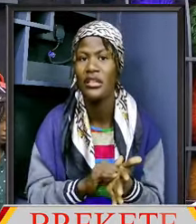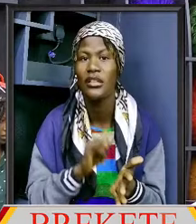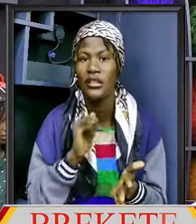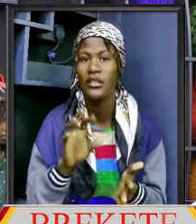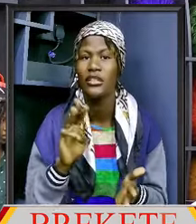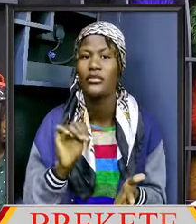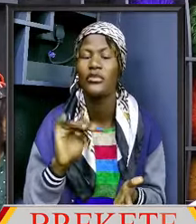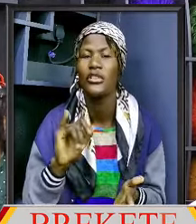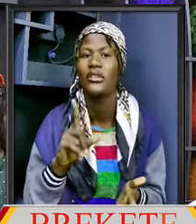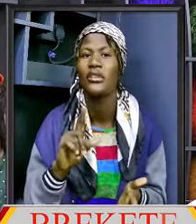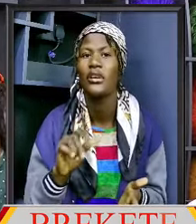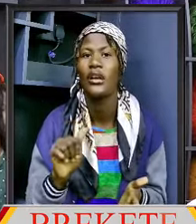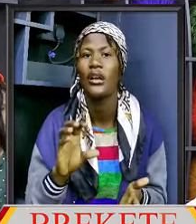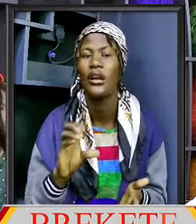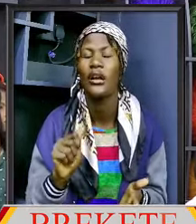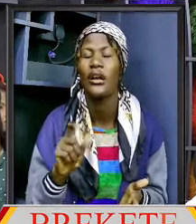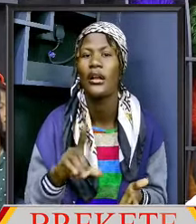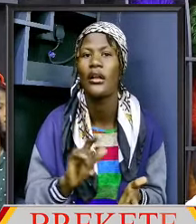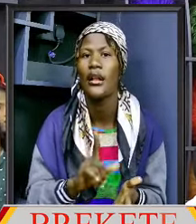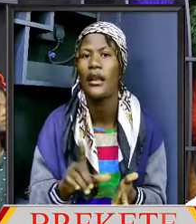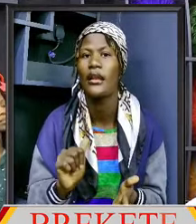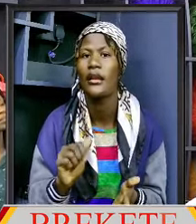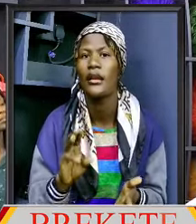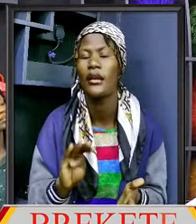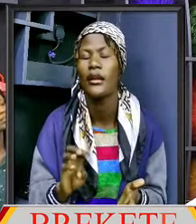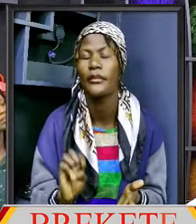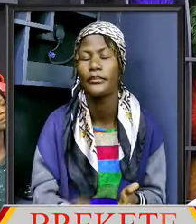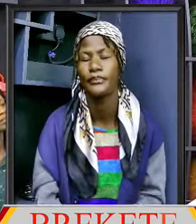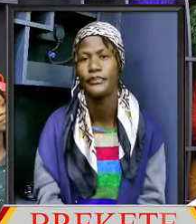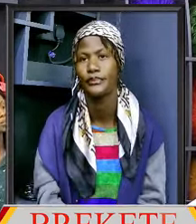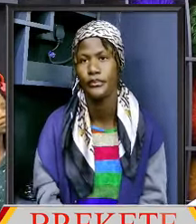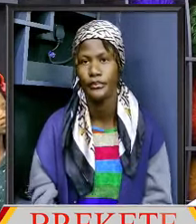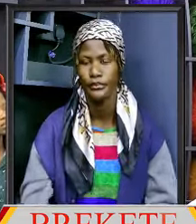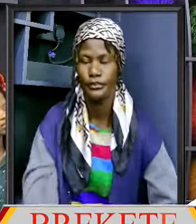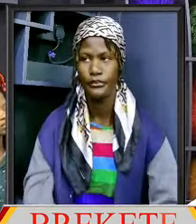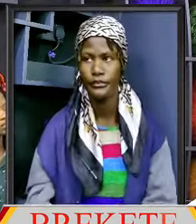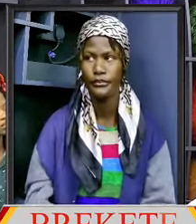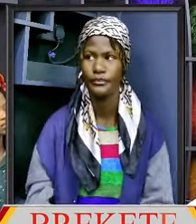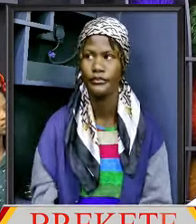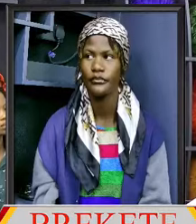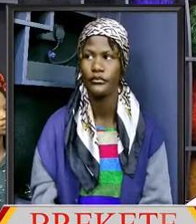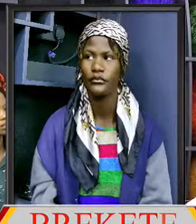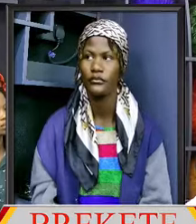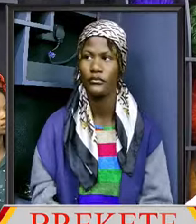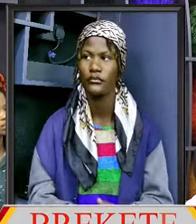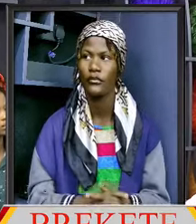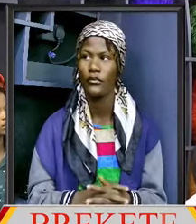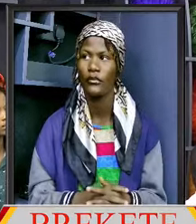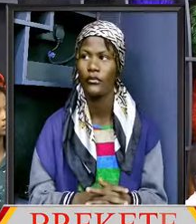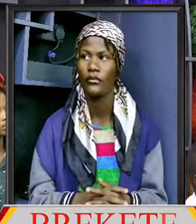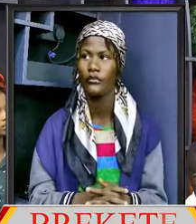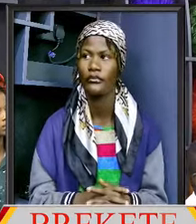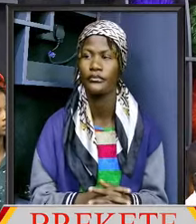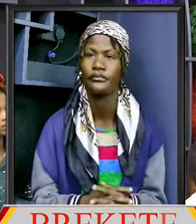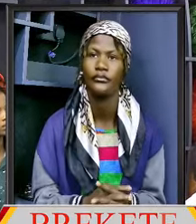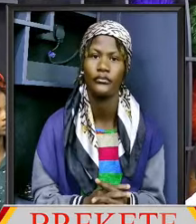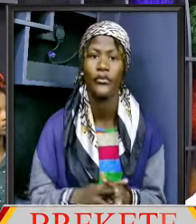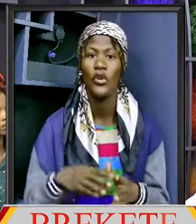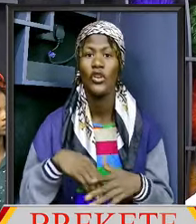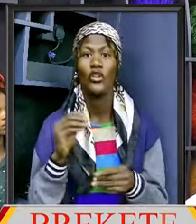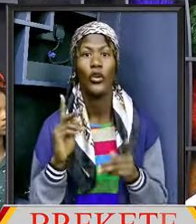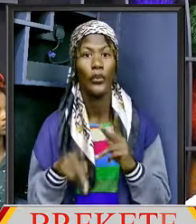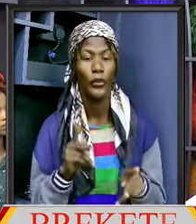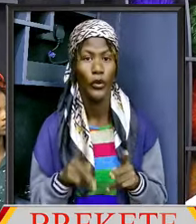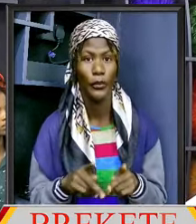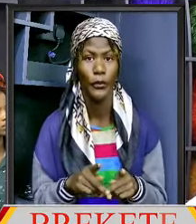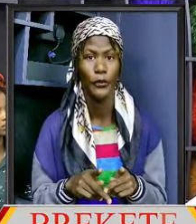go. Yes, you see, sir, we get this concern now about quacks. I don't know that you don't notice them. We be say some